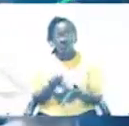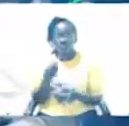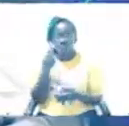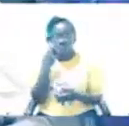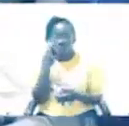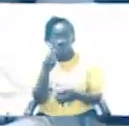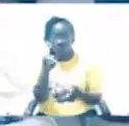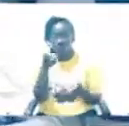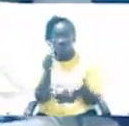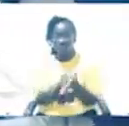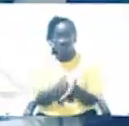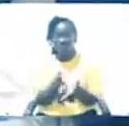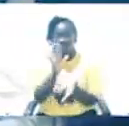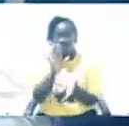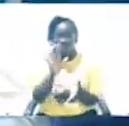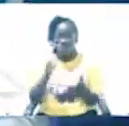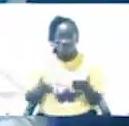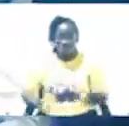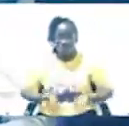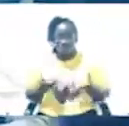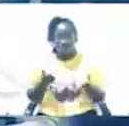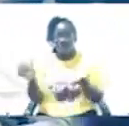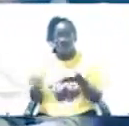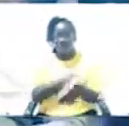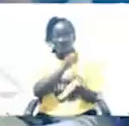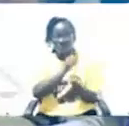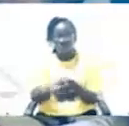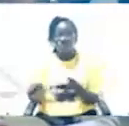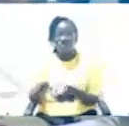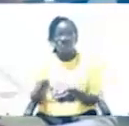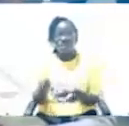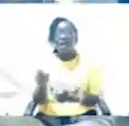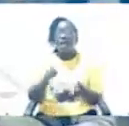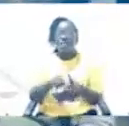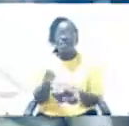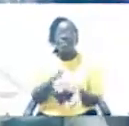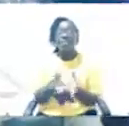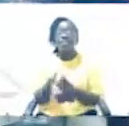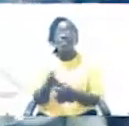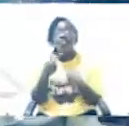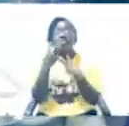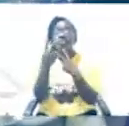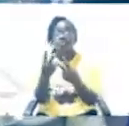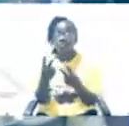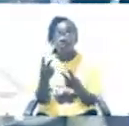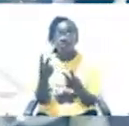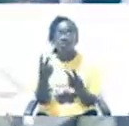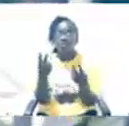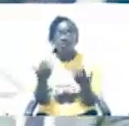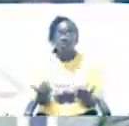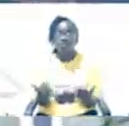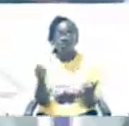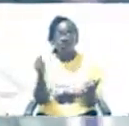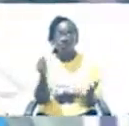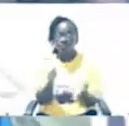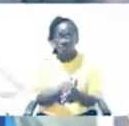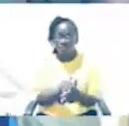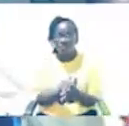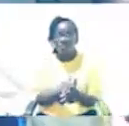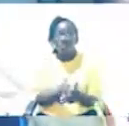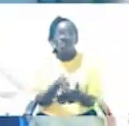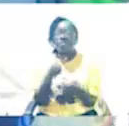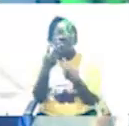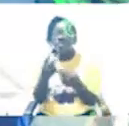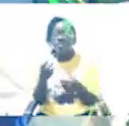But Jesus is shouting tonight. It is the shout of the King. And he will bring you